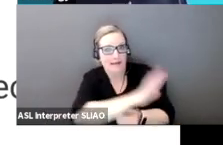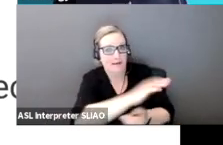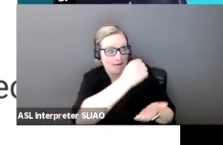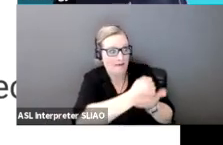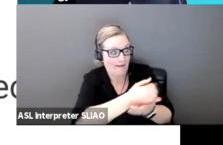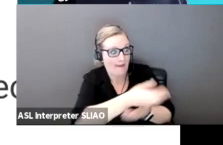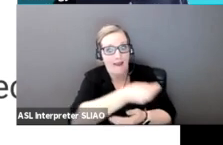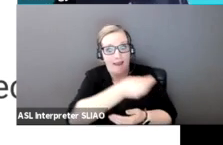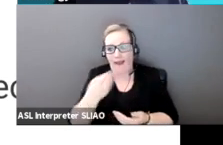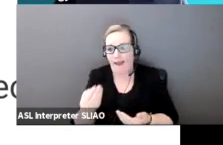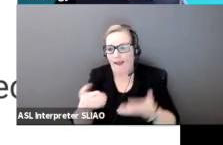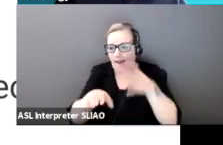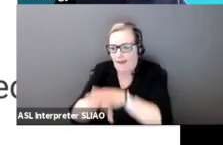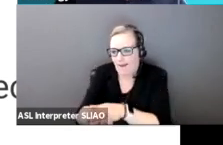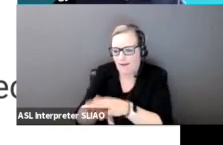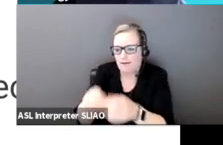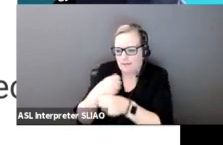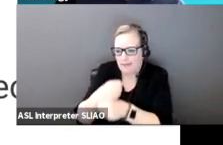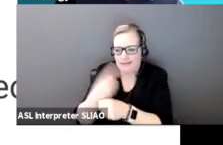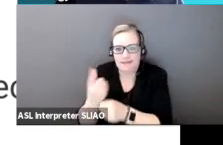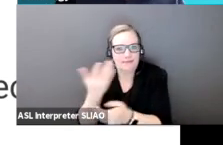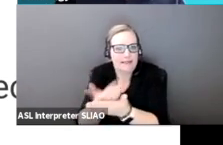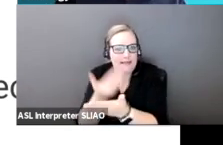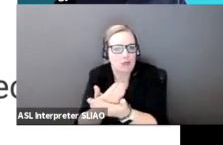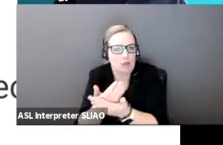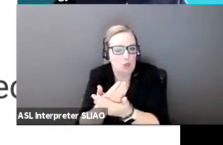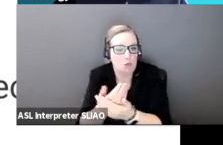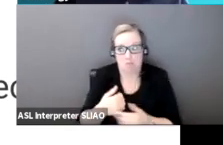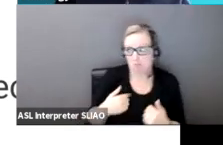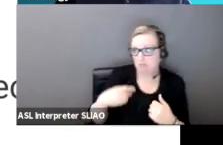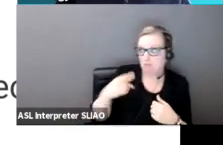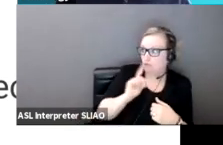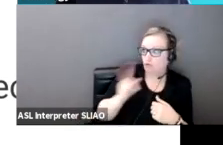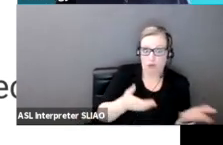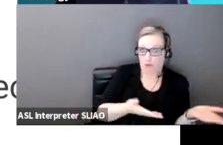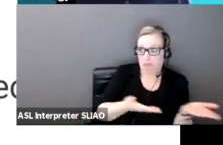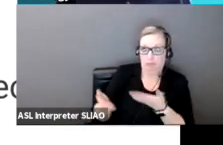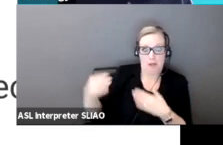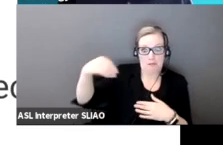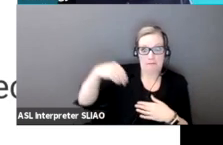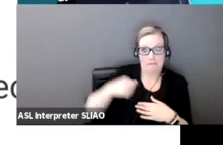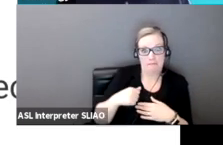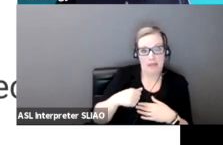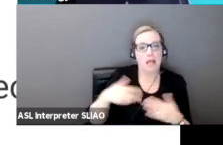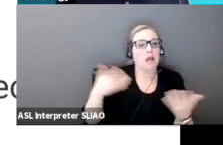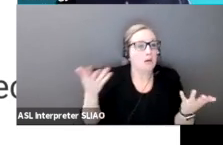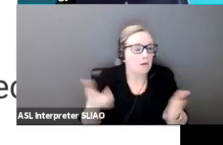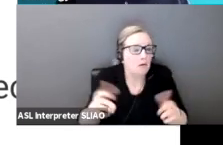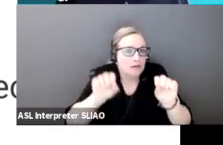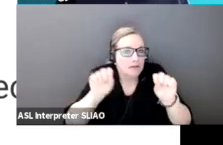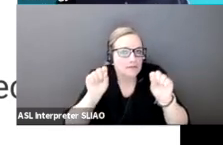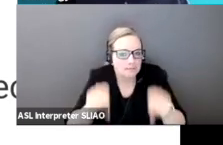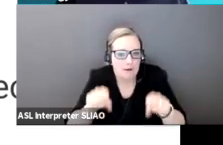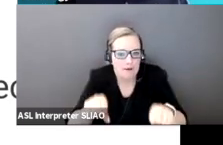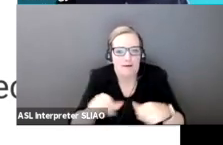available, both actual software-based and cloud-based systems that